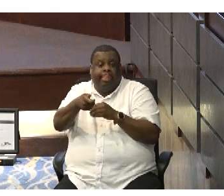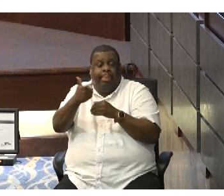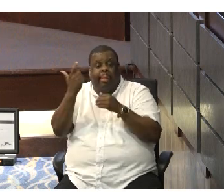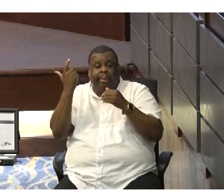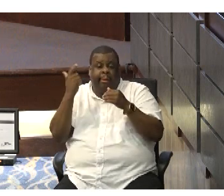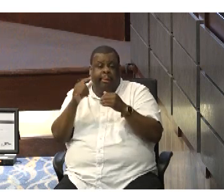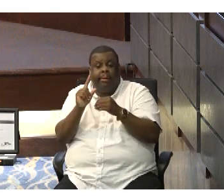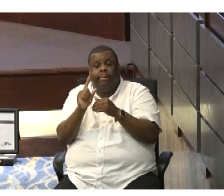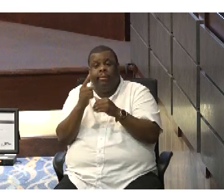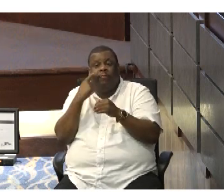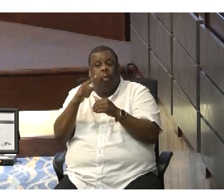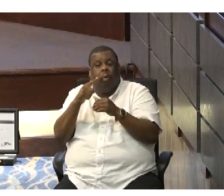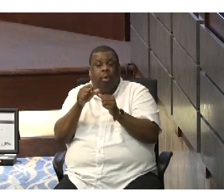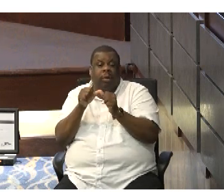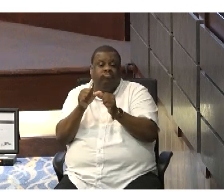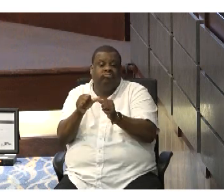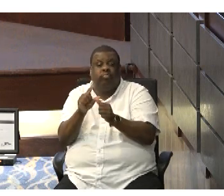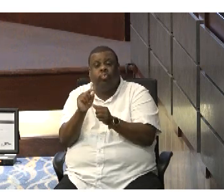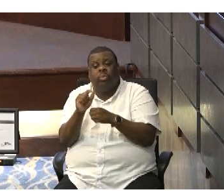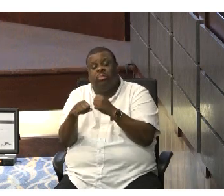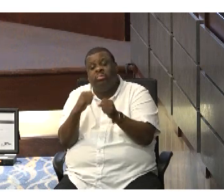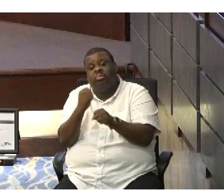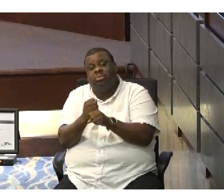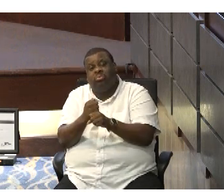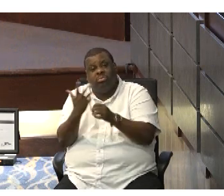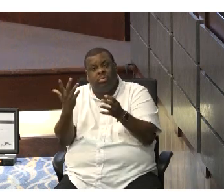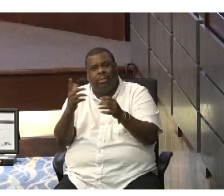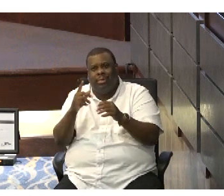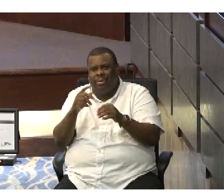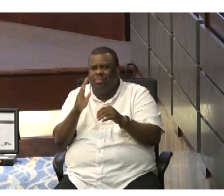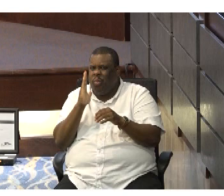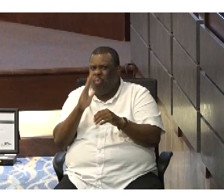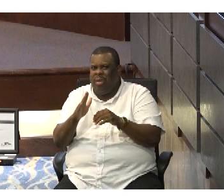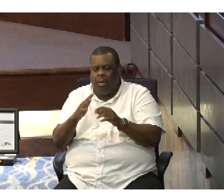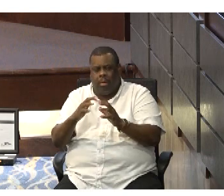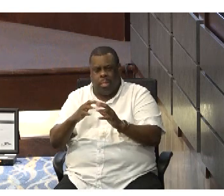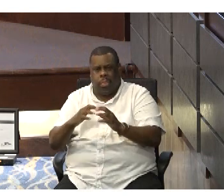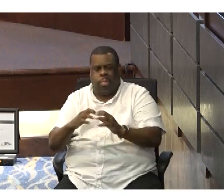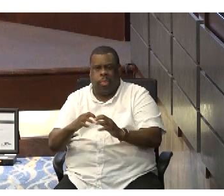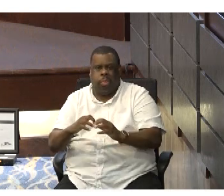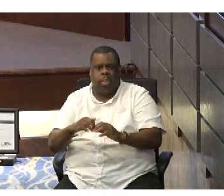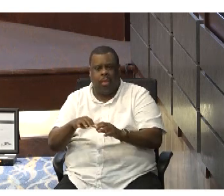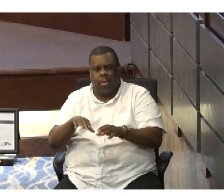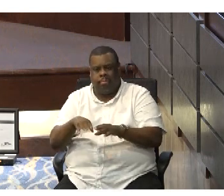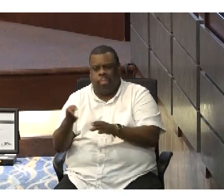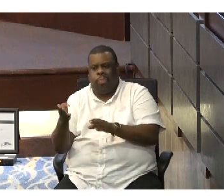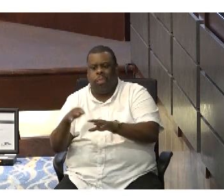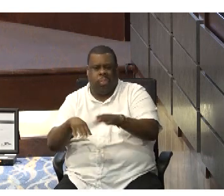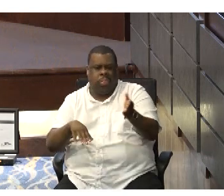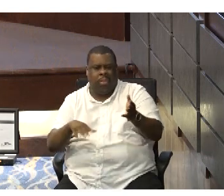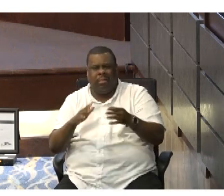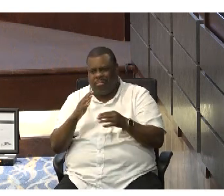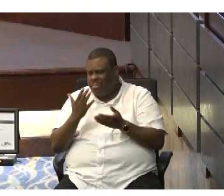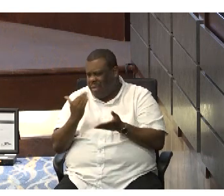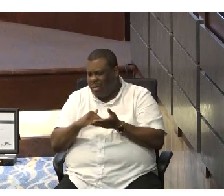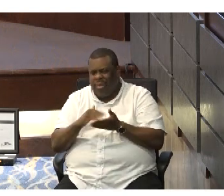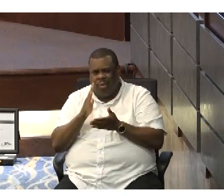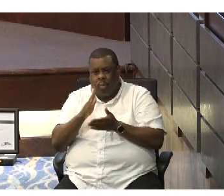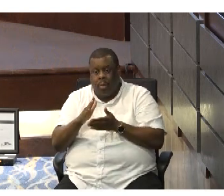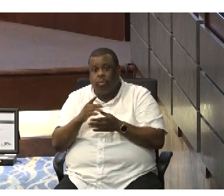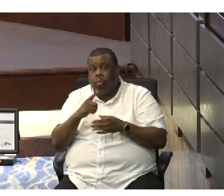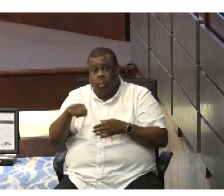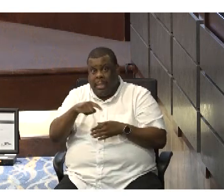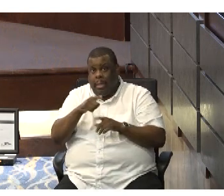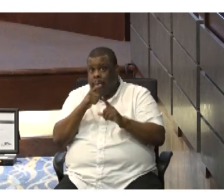doing some significant maintenance to your 50-year design road, but not nearly as much. So that gap at the end there